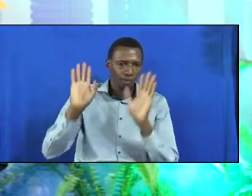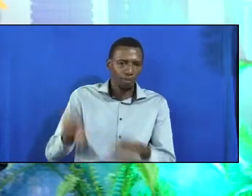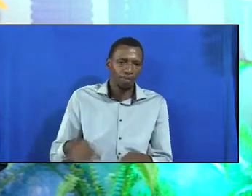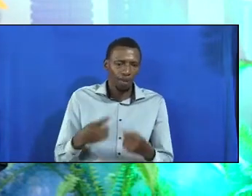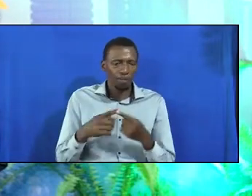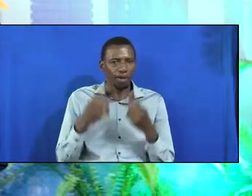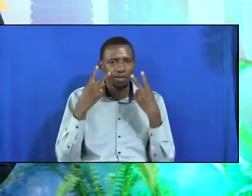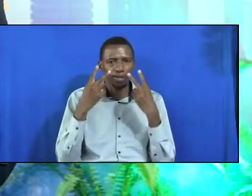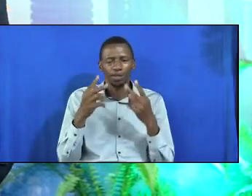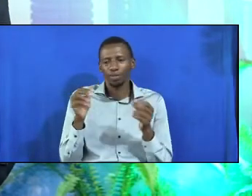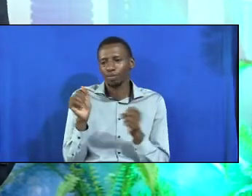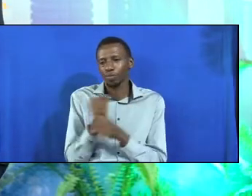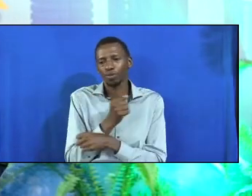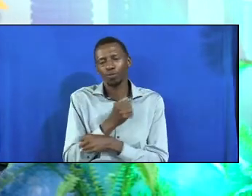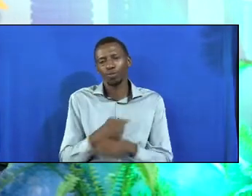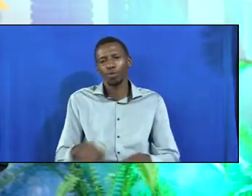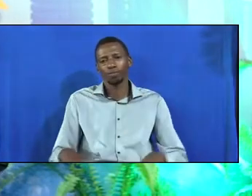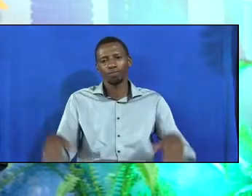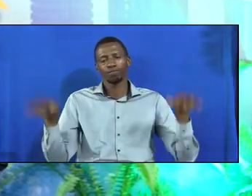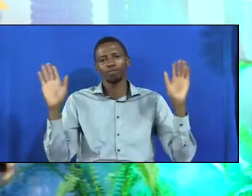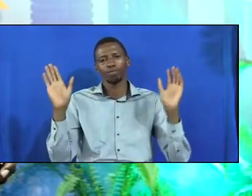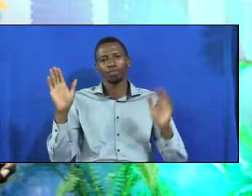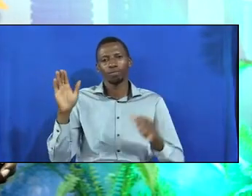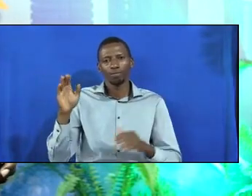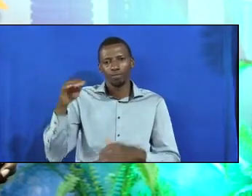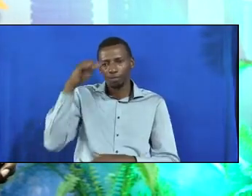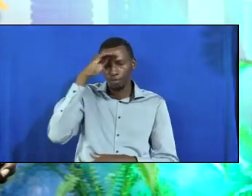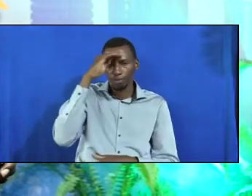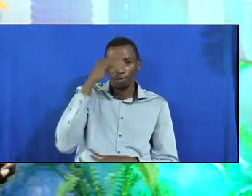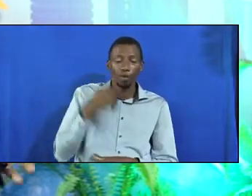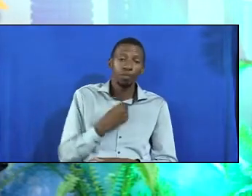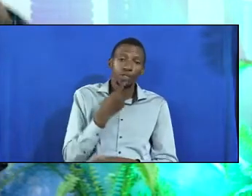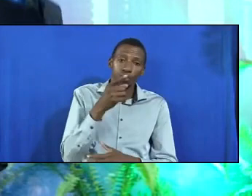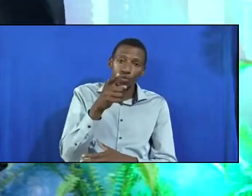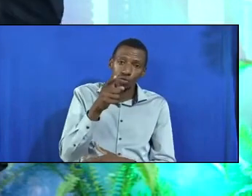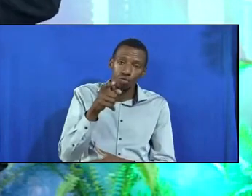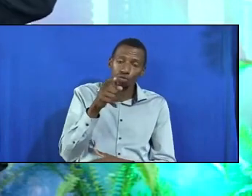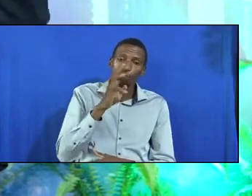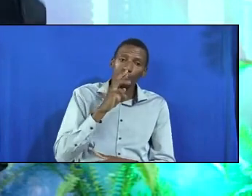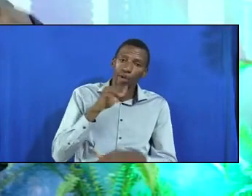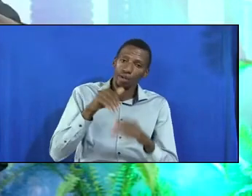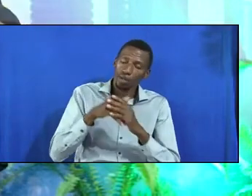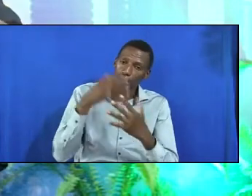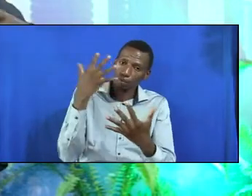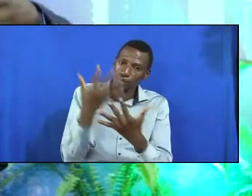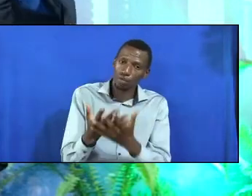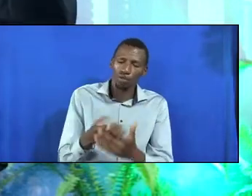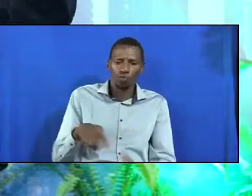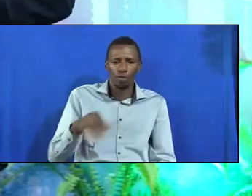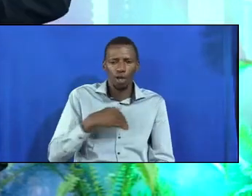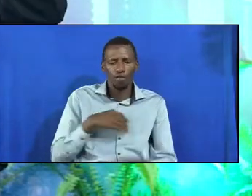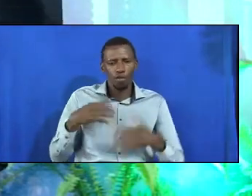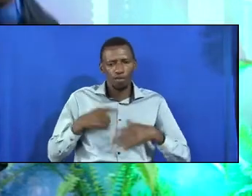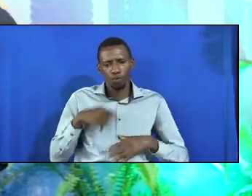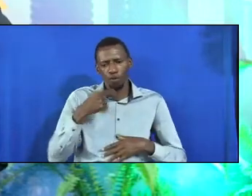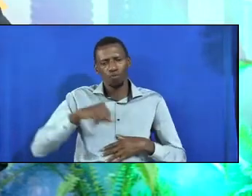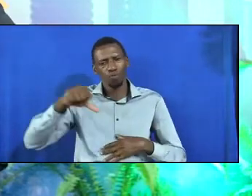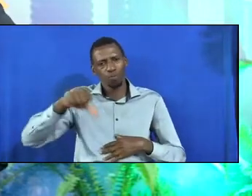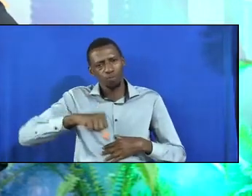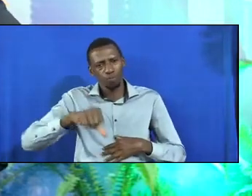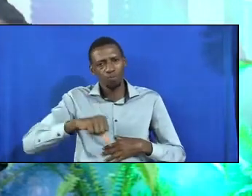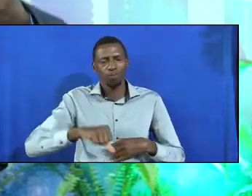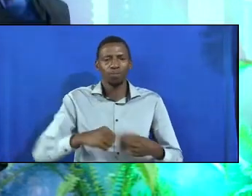quit. I want to tell you why you don't quit. You are in prison. We have people who are immoral. Even in this era of